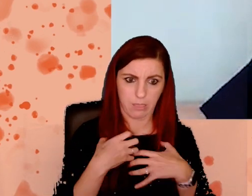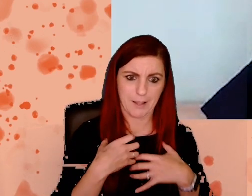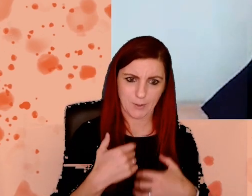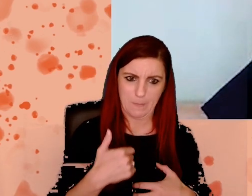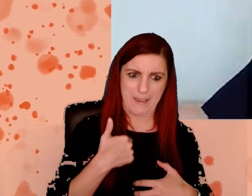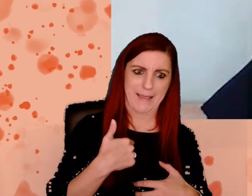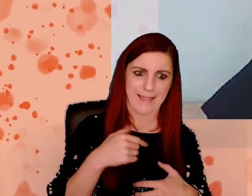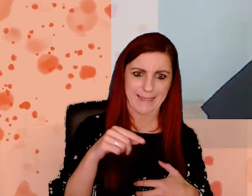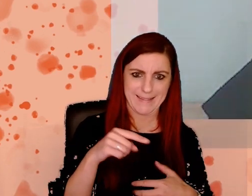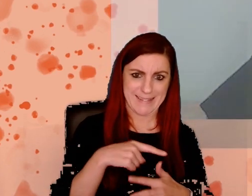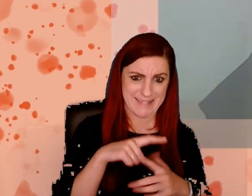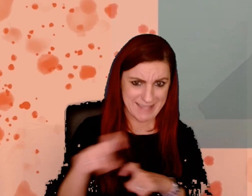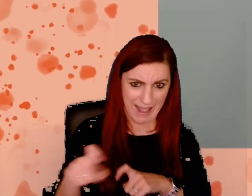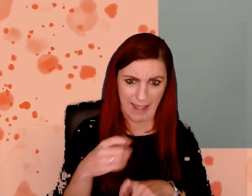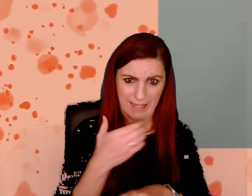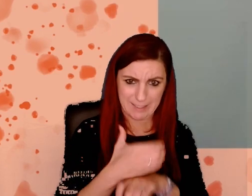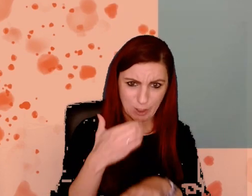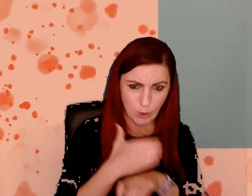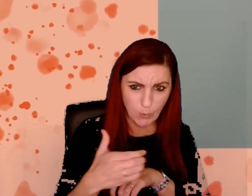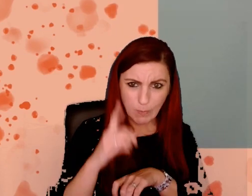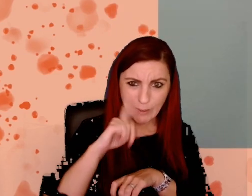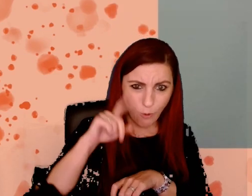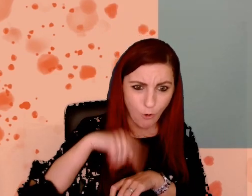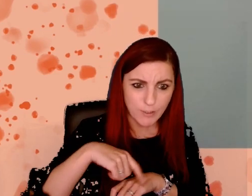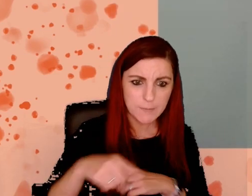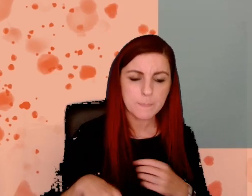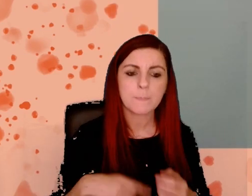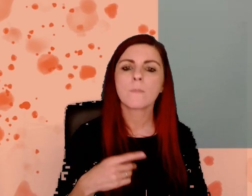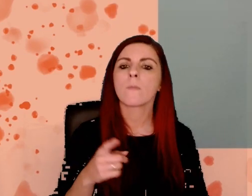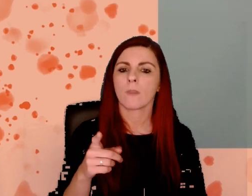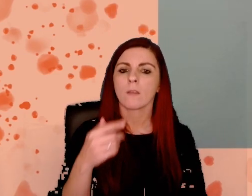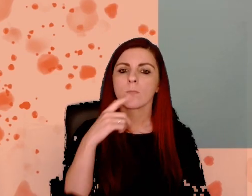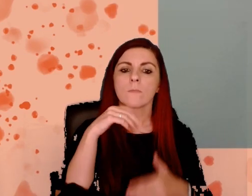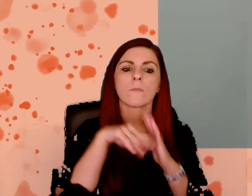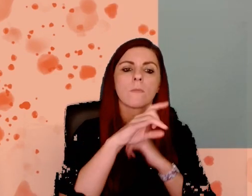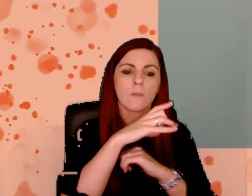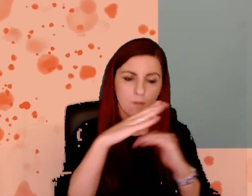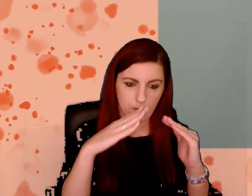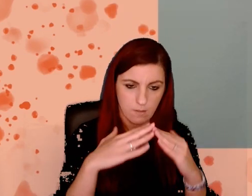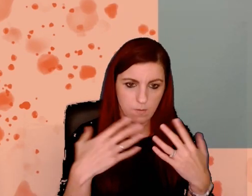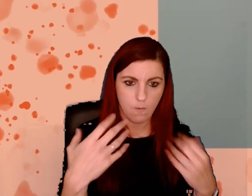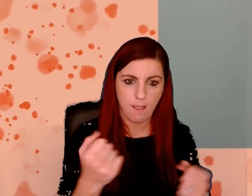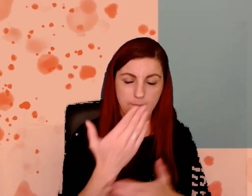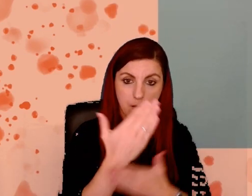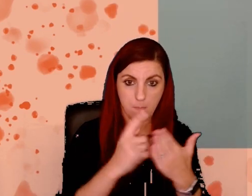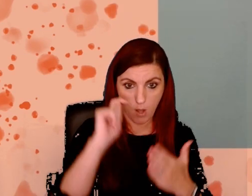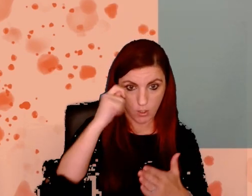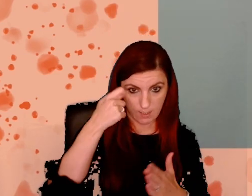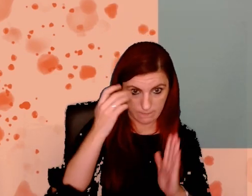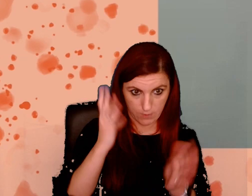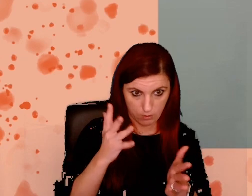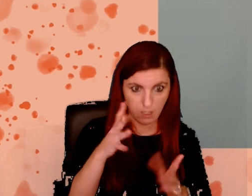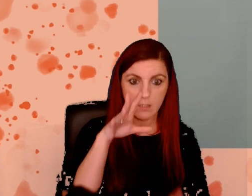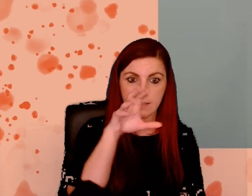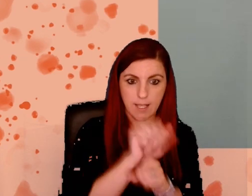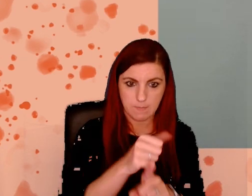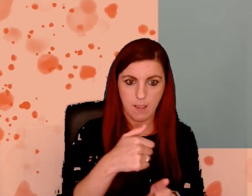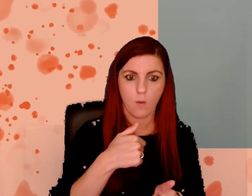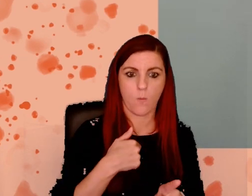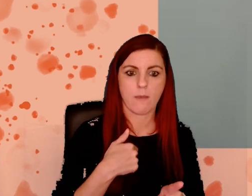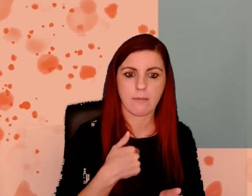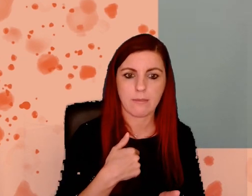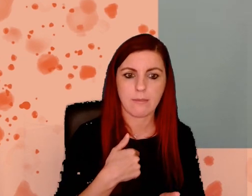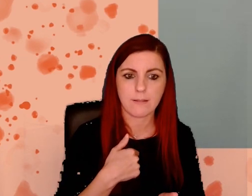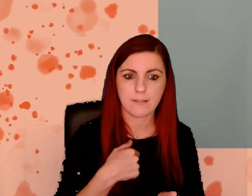this is still happening. So I was sent to the hospital to have a blood test done, and I was diagnosed with